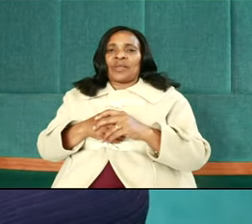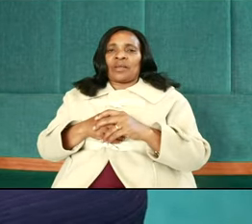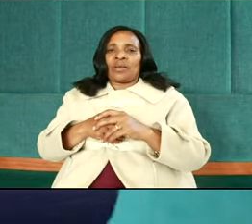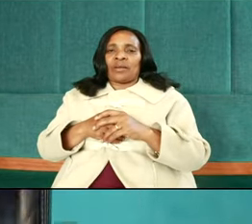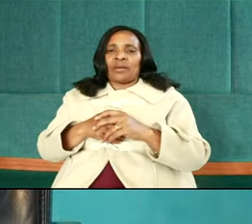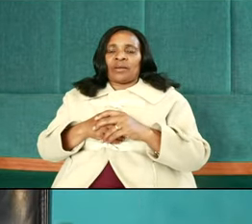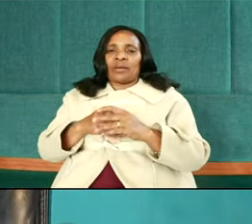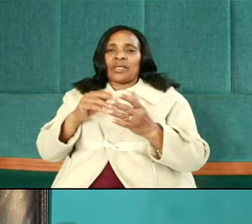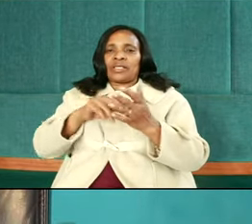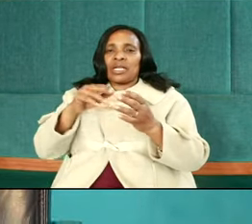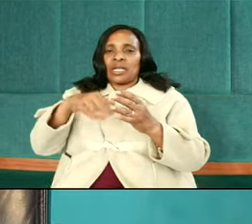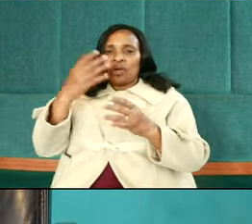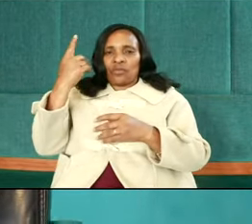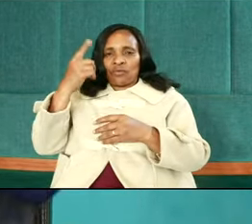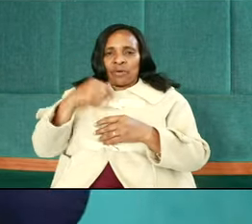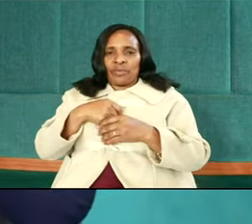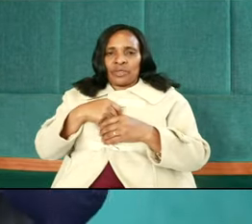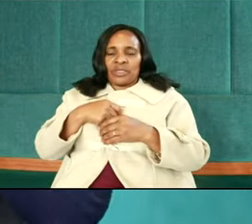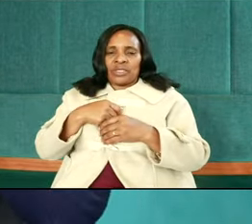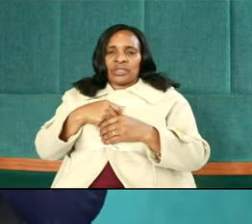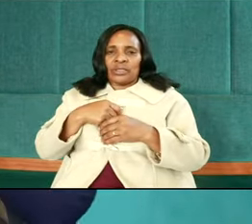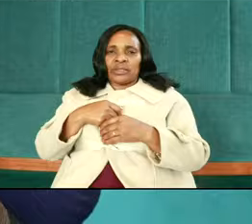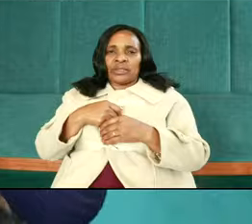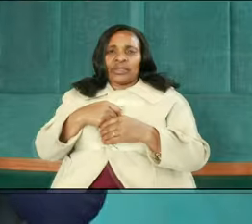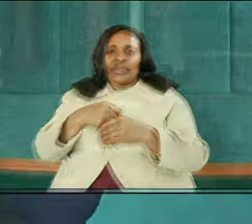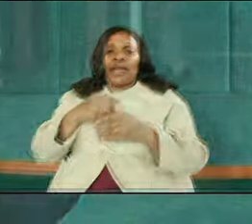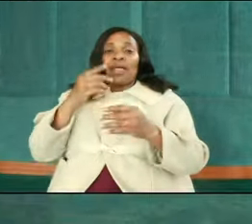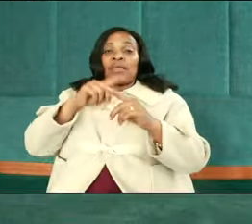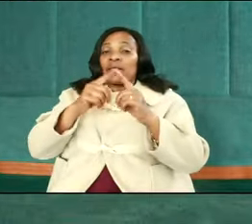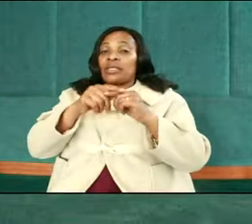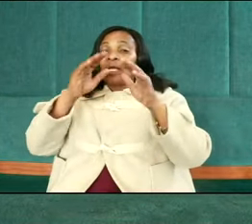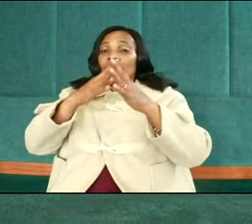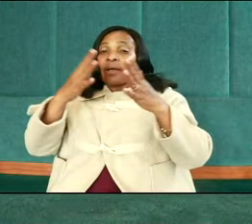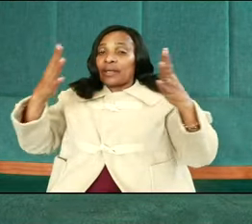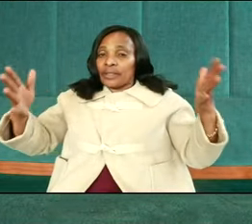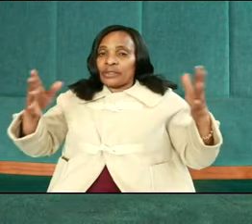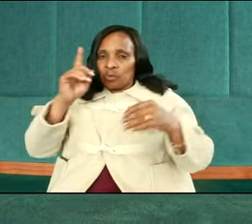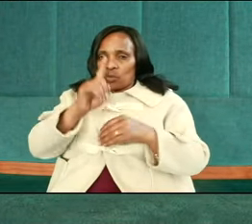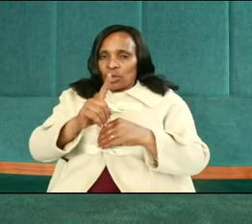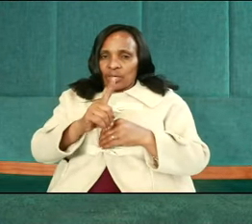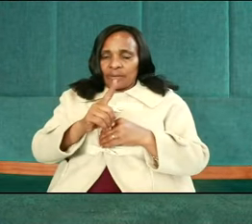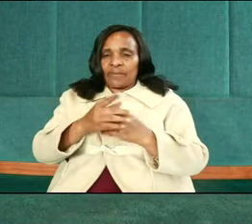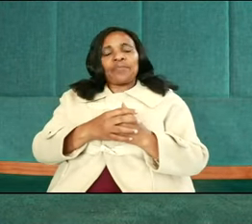out for me. So yeah. So guys, what stands out for you? Yeah, that's a great one.